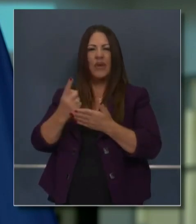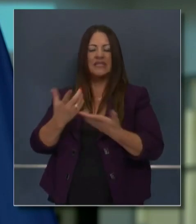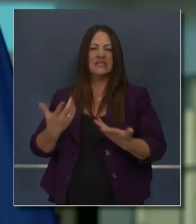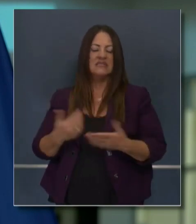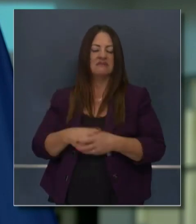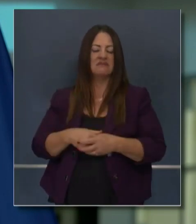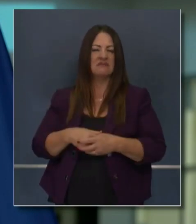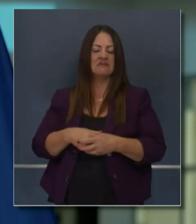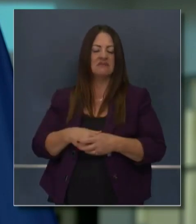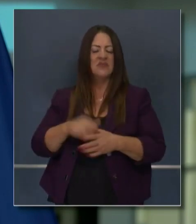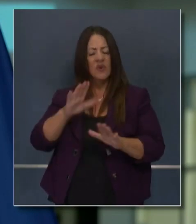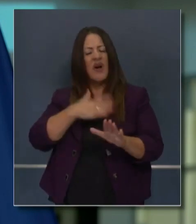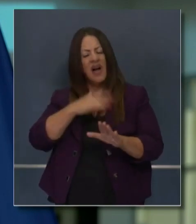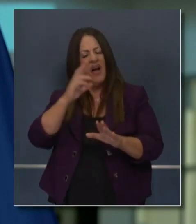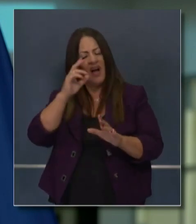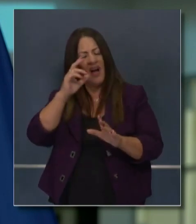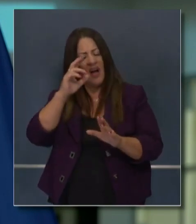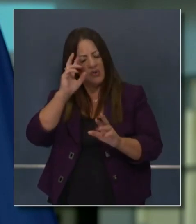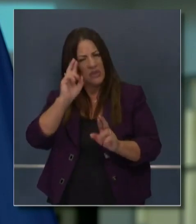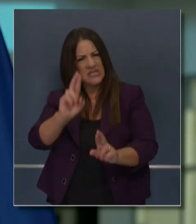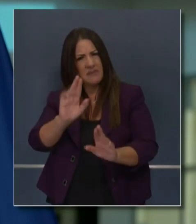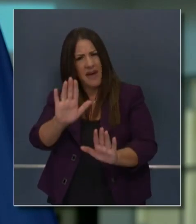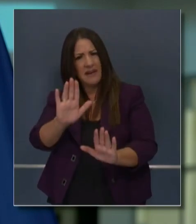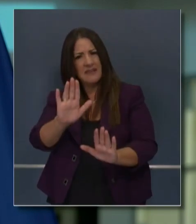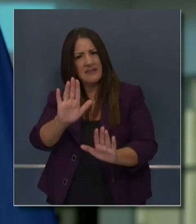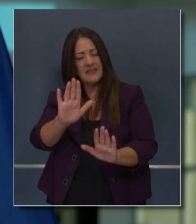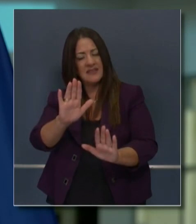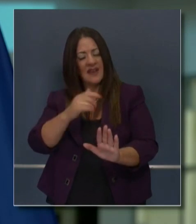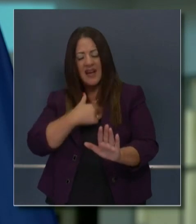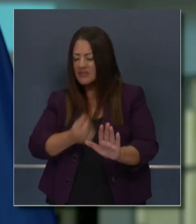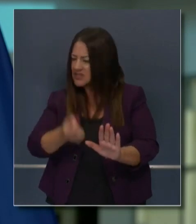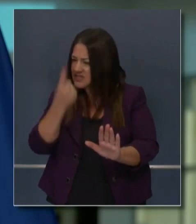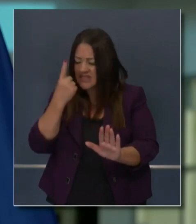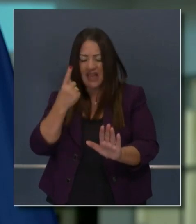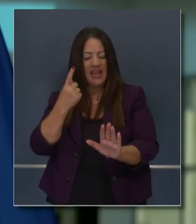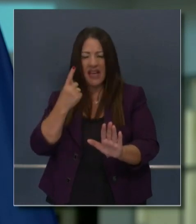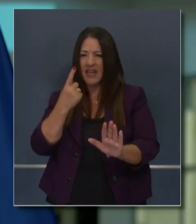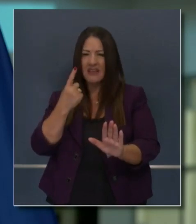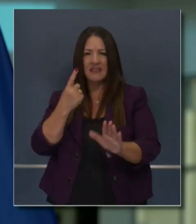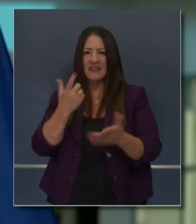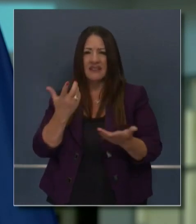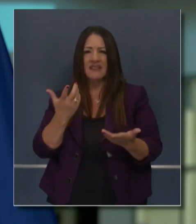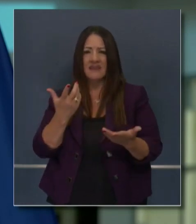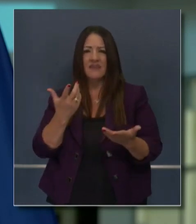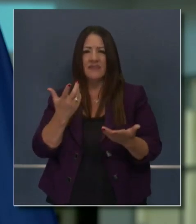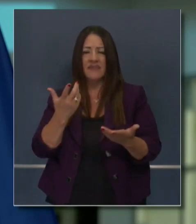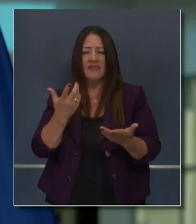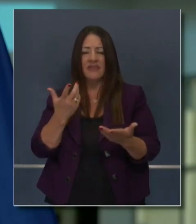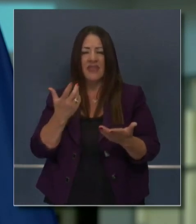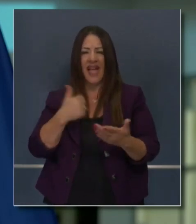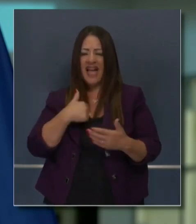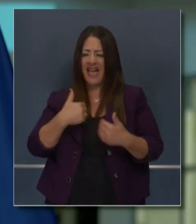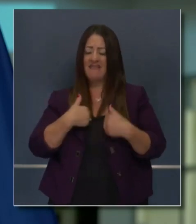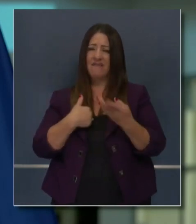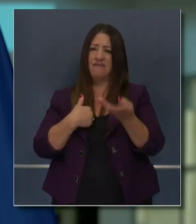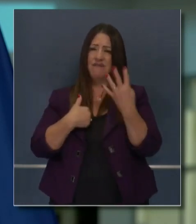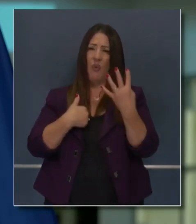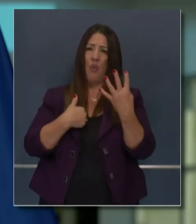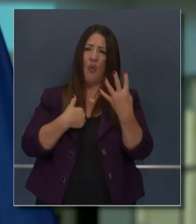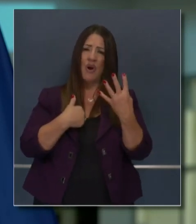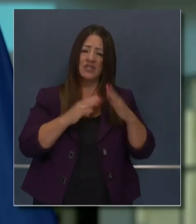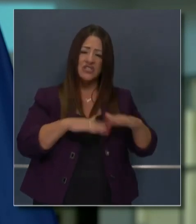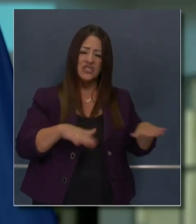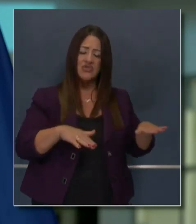so respectfully, deep respect, because I understand, again, as someone with 4 young kids,